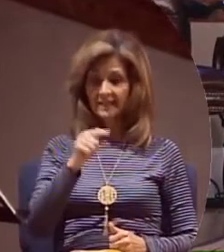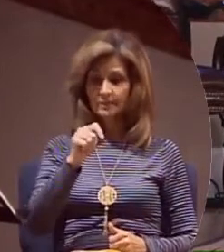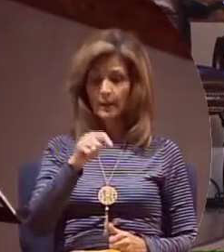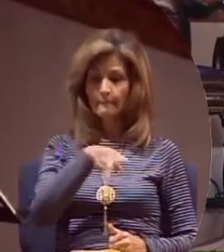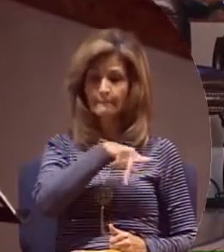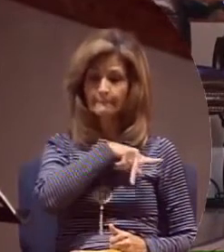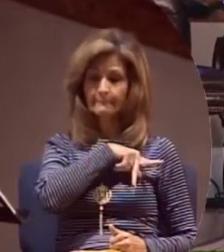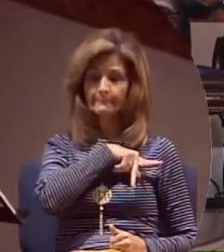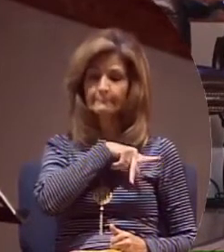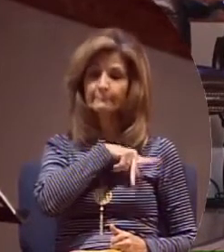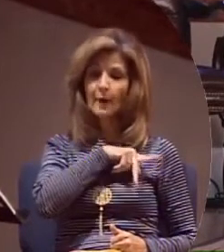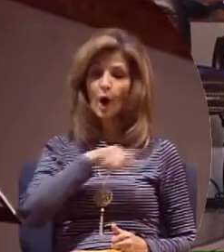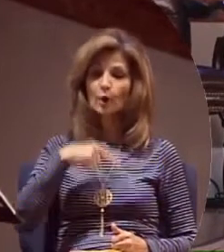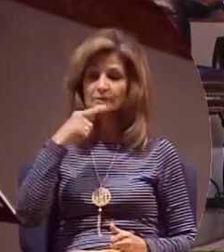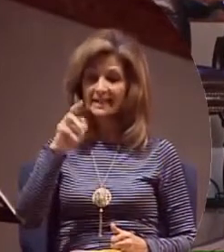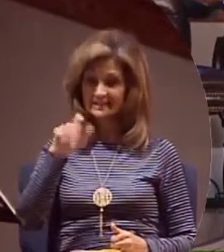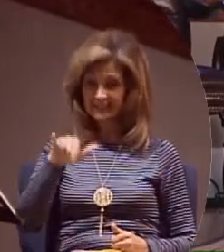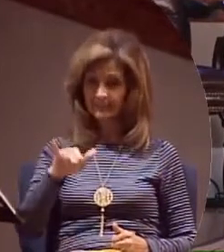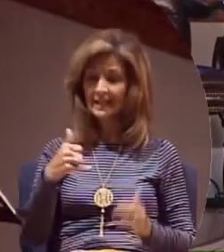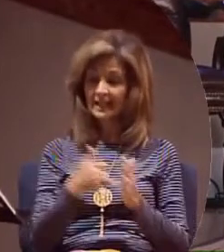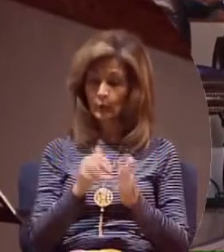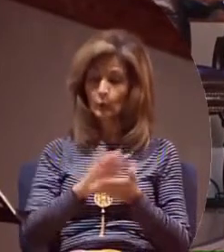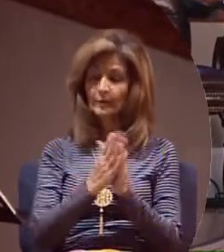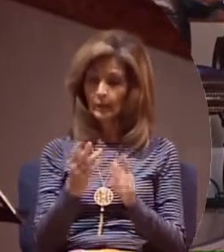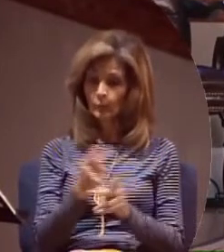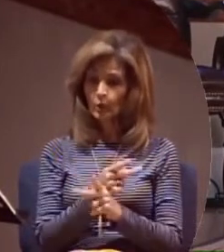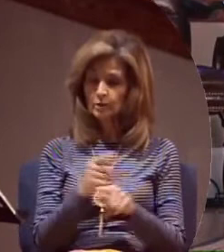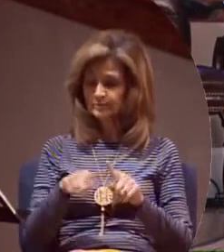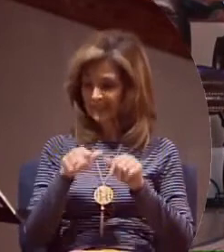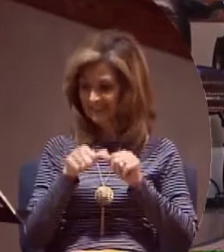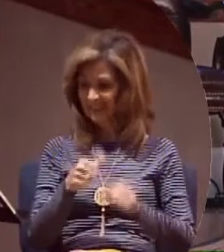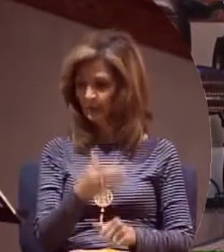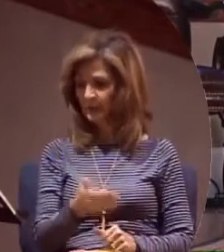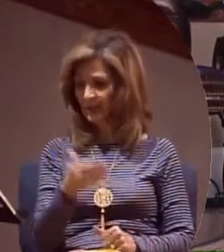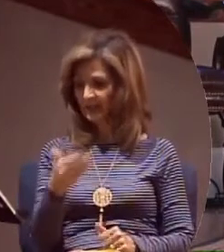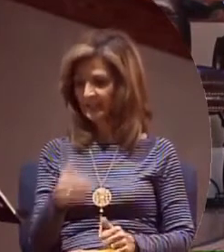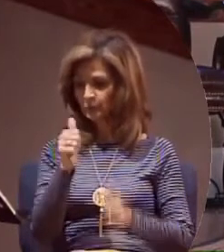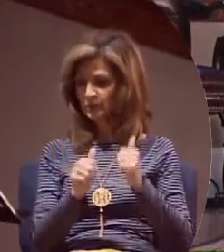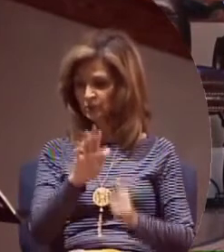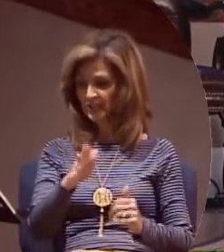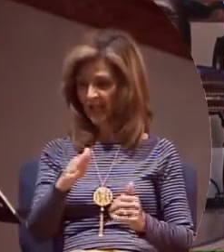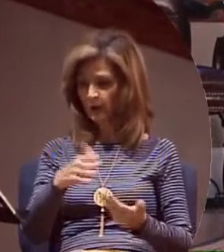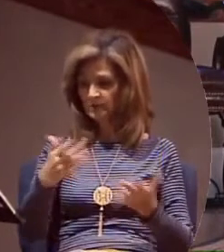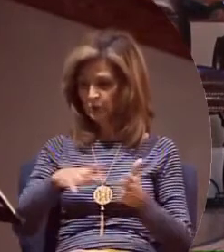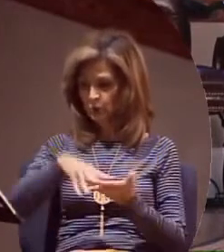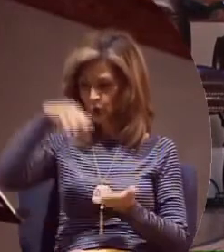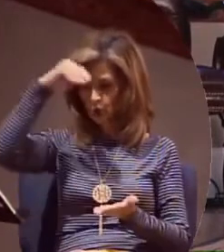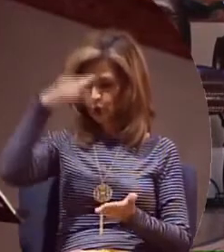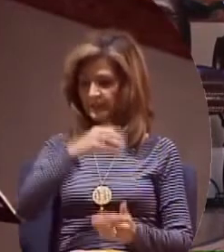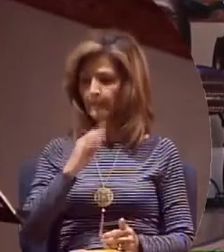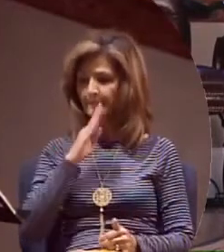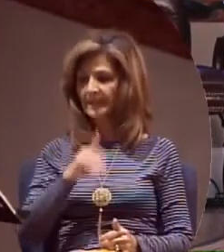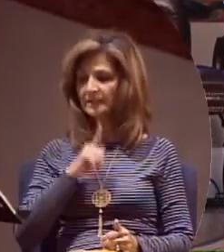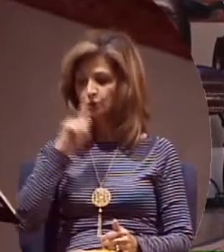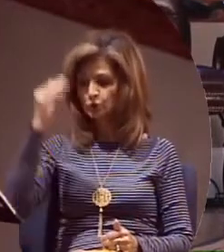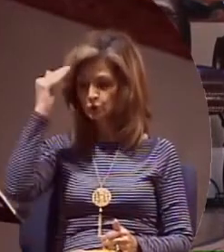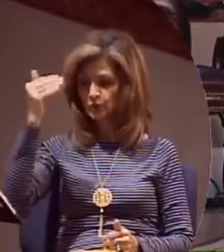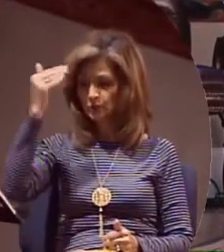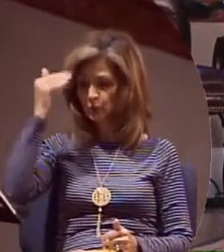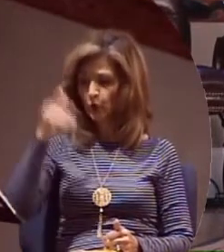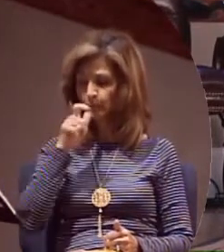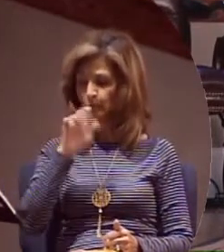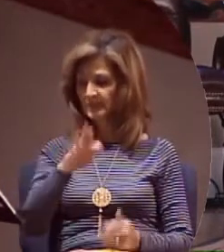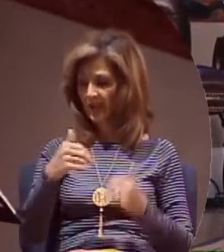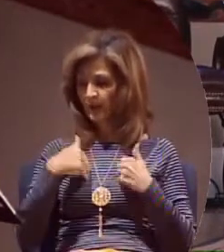do, what I need to do is continue thou in the things which thou hast learned and hast been assured of, knowing of whom thou